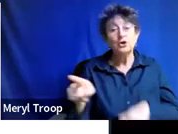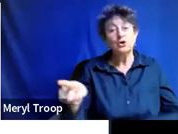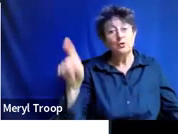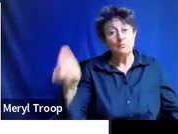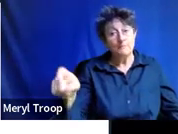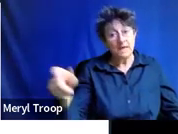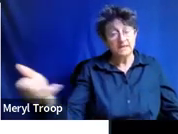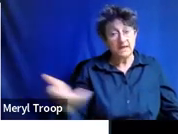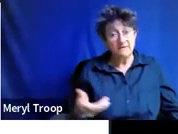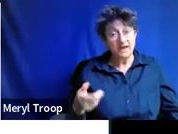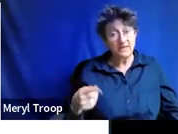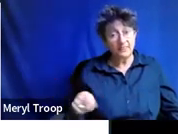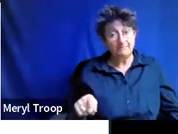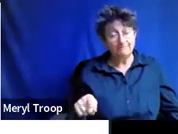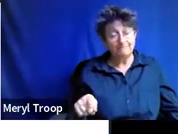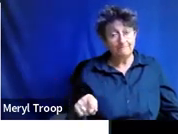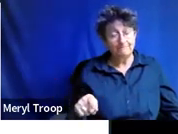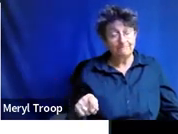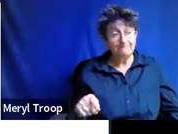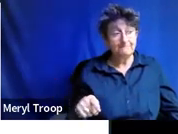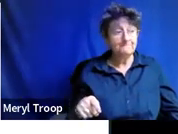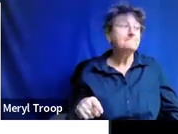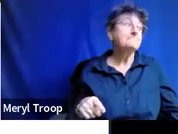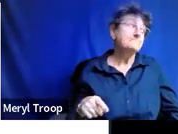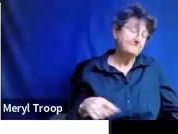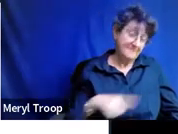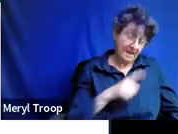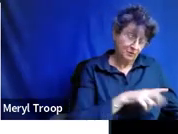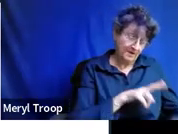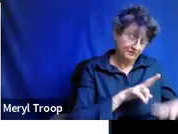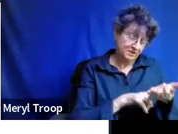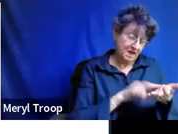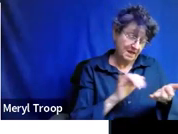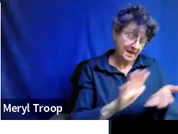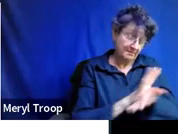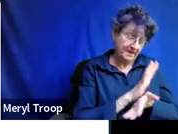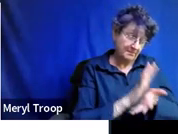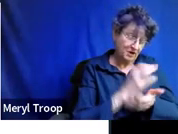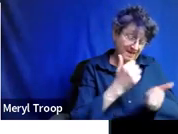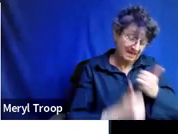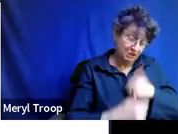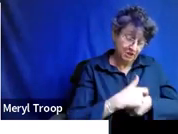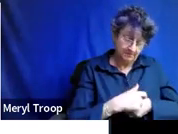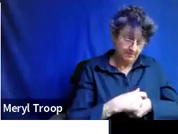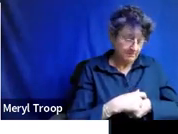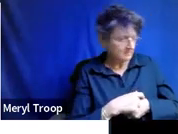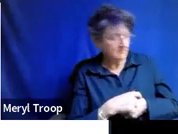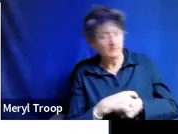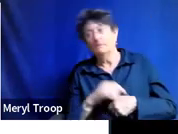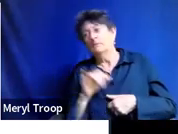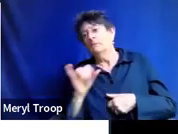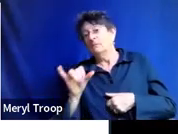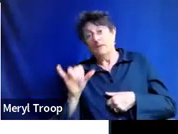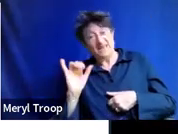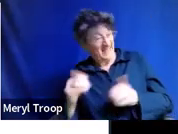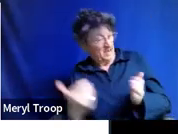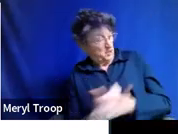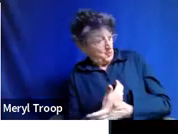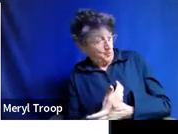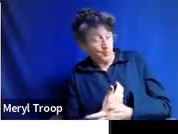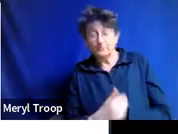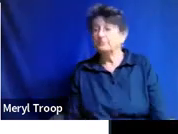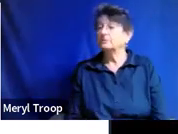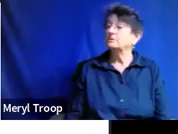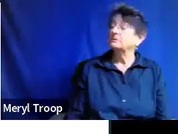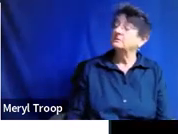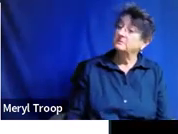Okay, and that form needs to be signed every single time. Is that form new? Nope, it's not new, but our understanding